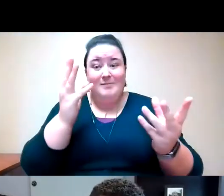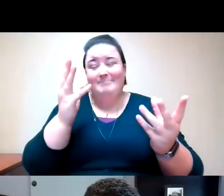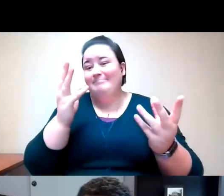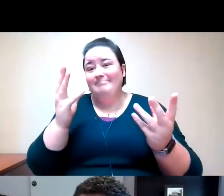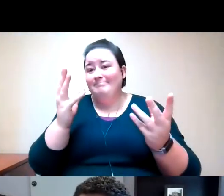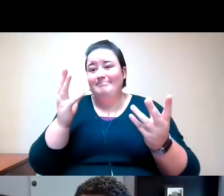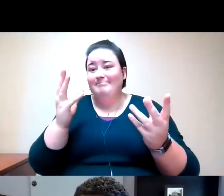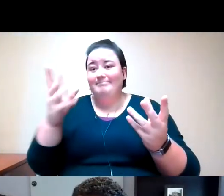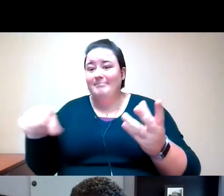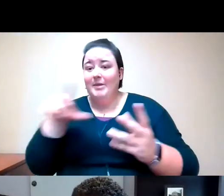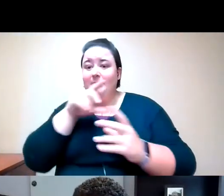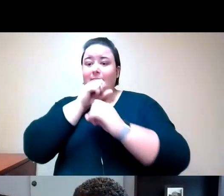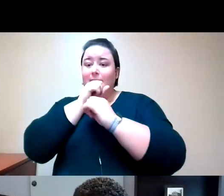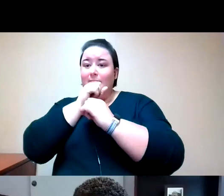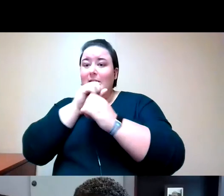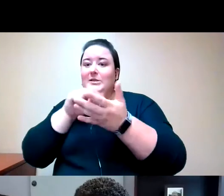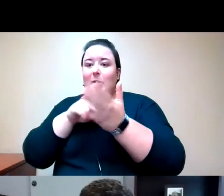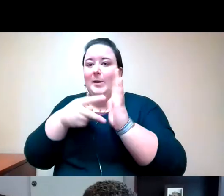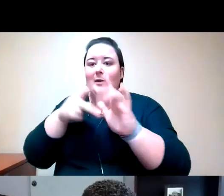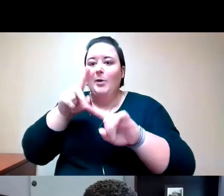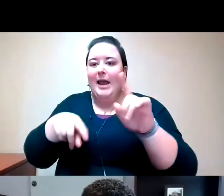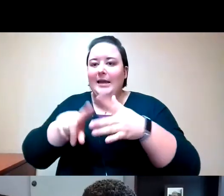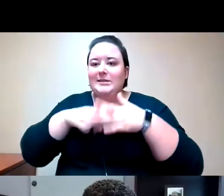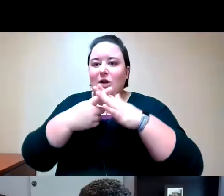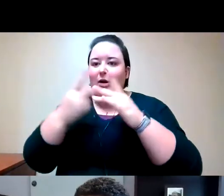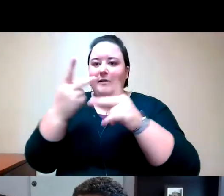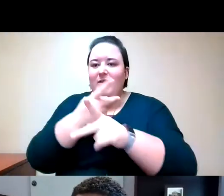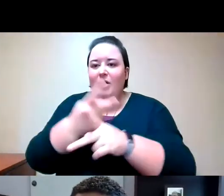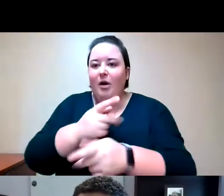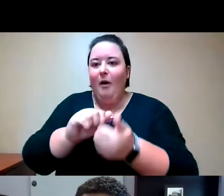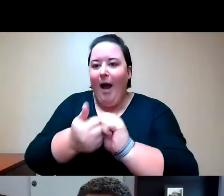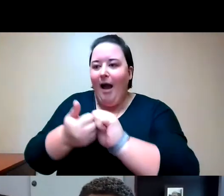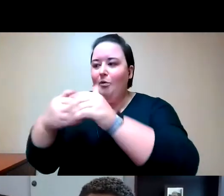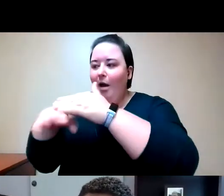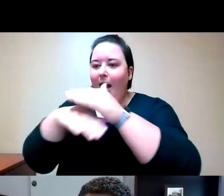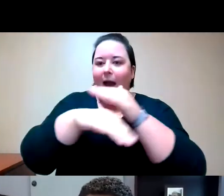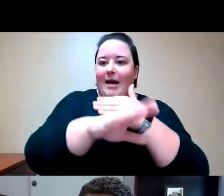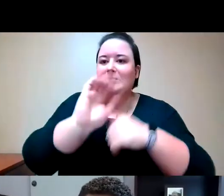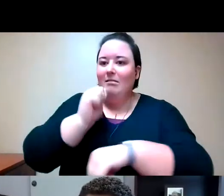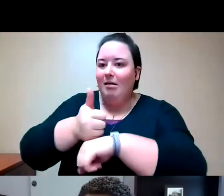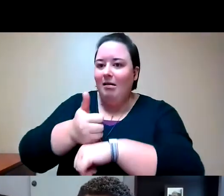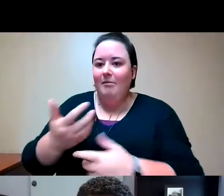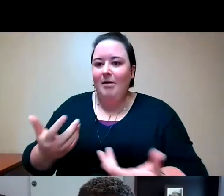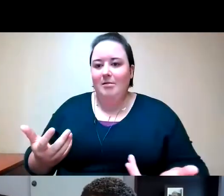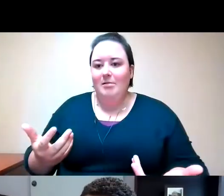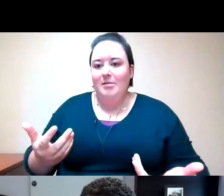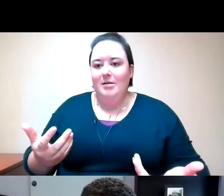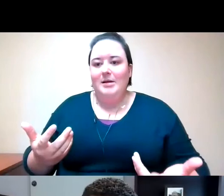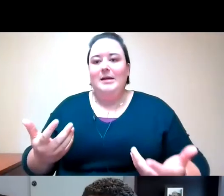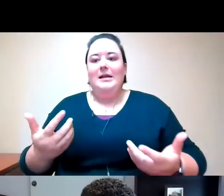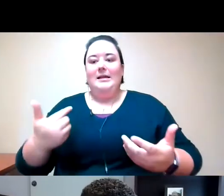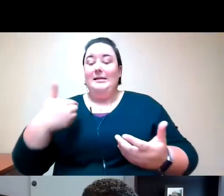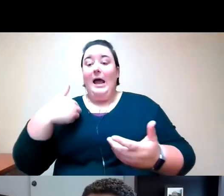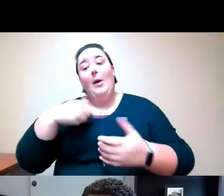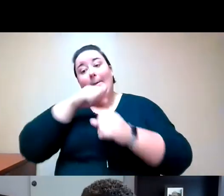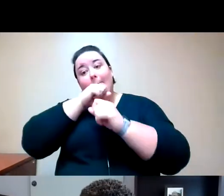create access for all. Now, in my position as the Director of Student Accessibility and Accommodation Services, I am blessed to